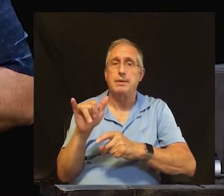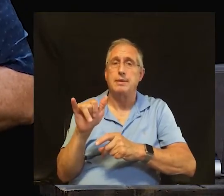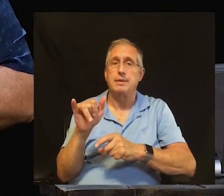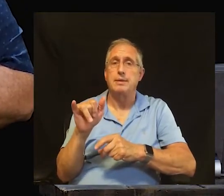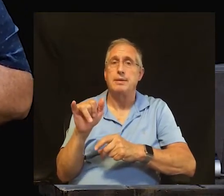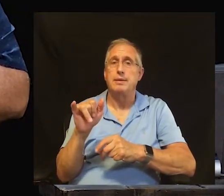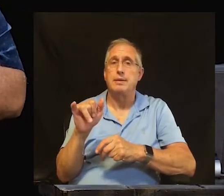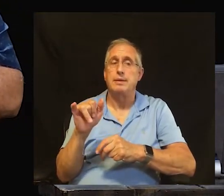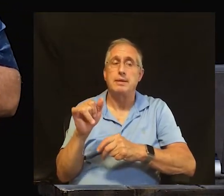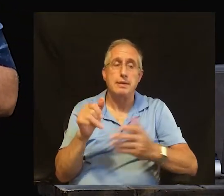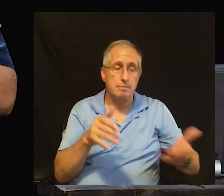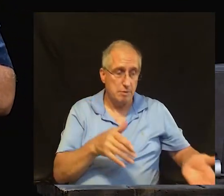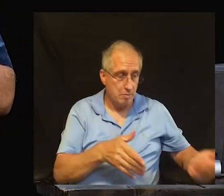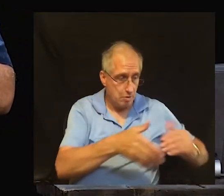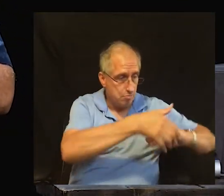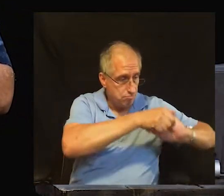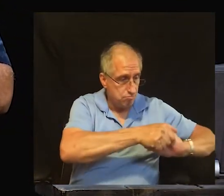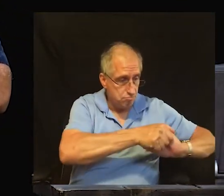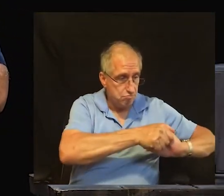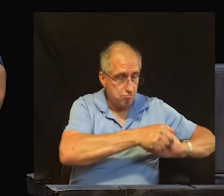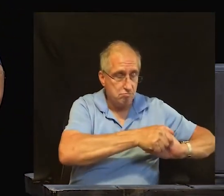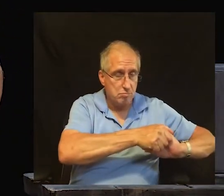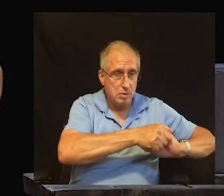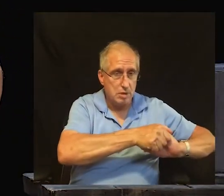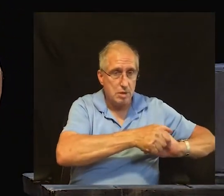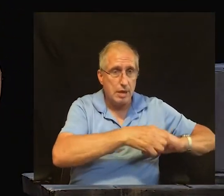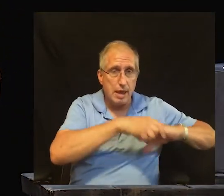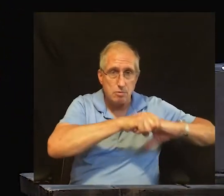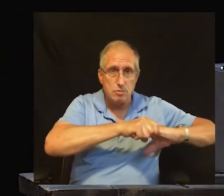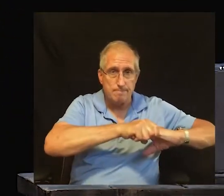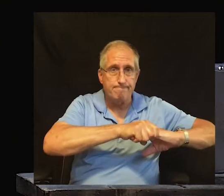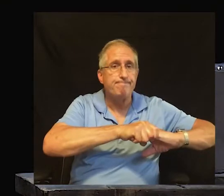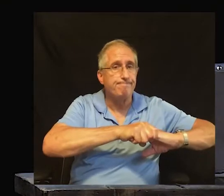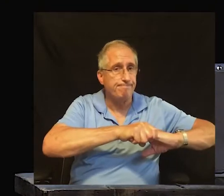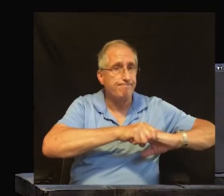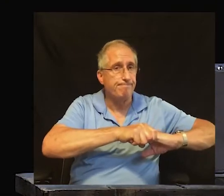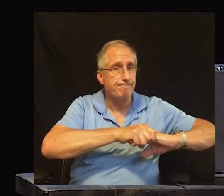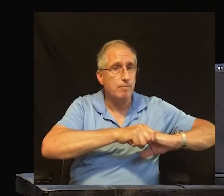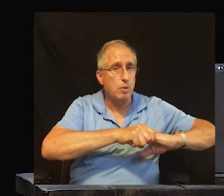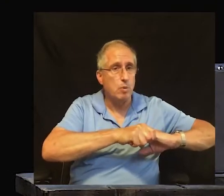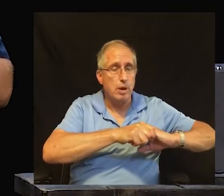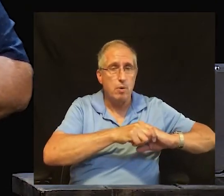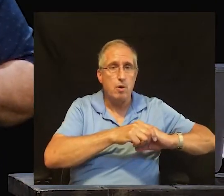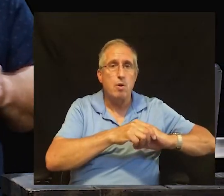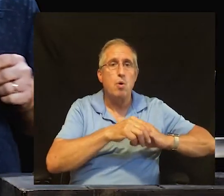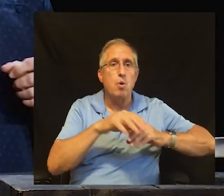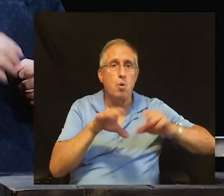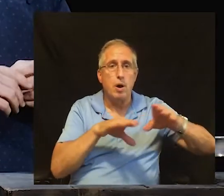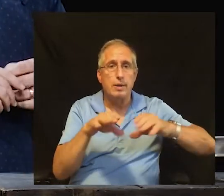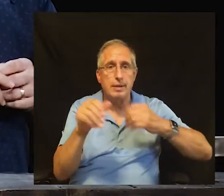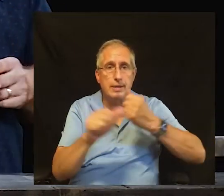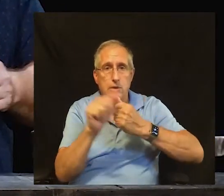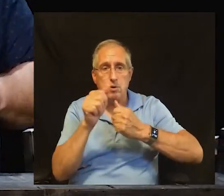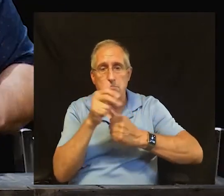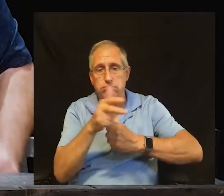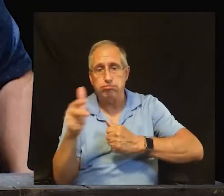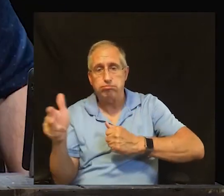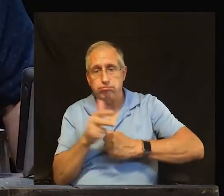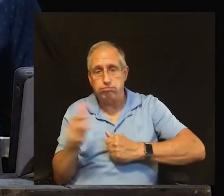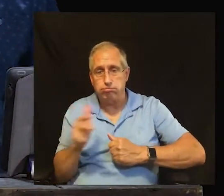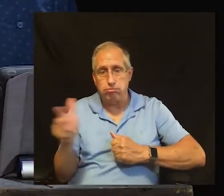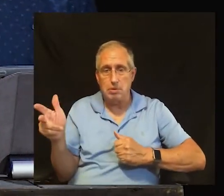Abigail, give me your hand. And I'd squeeze it. And we would walk through the dangerous parking